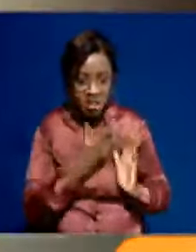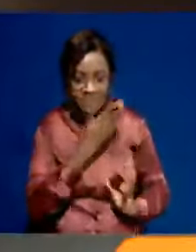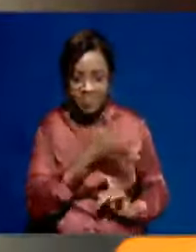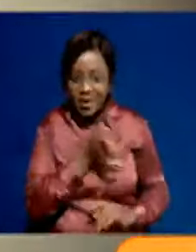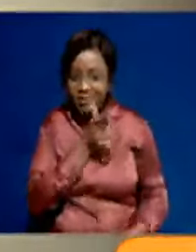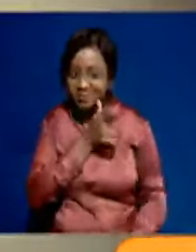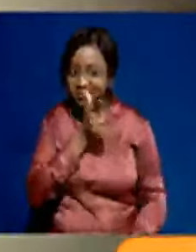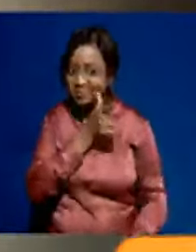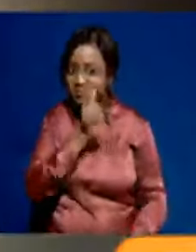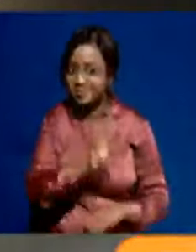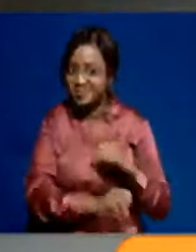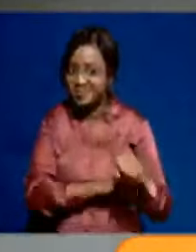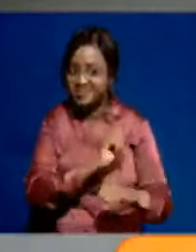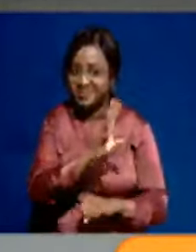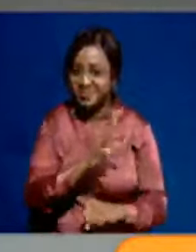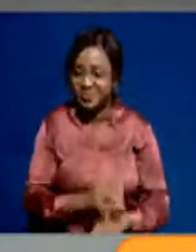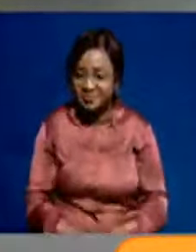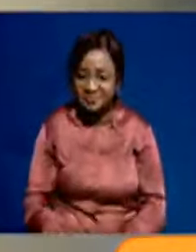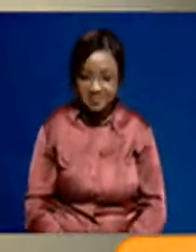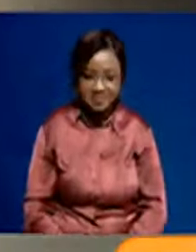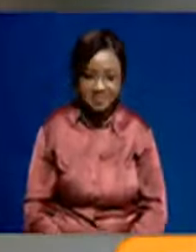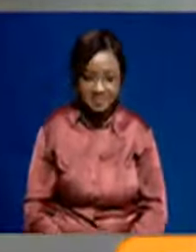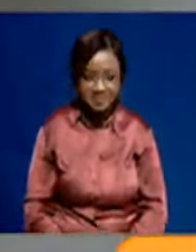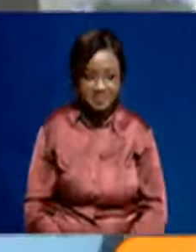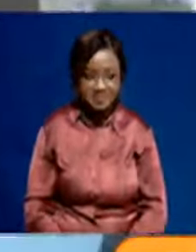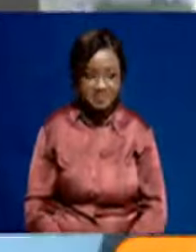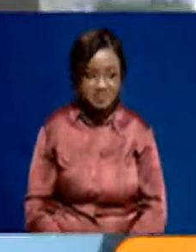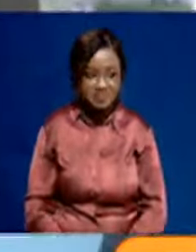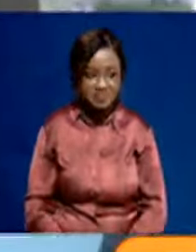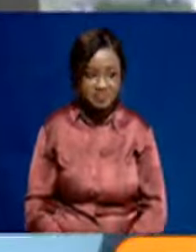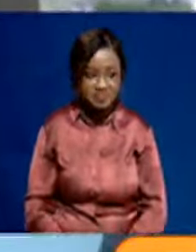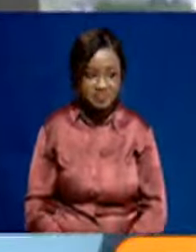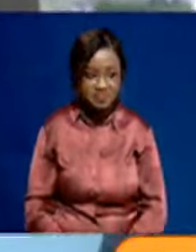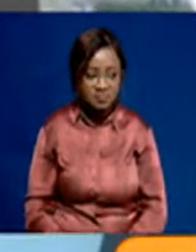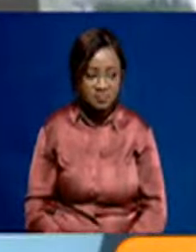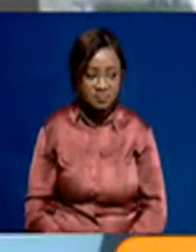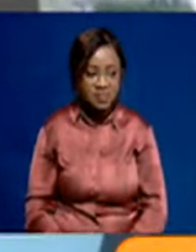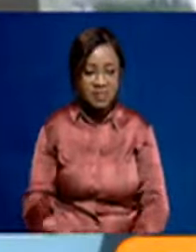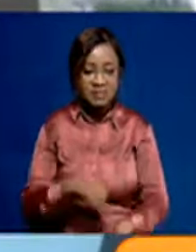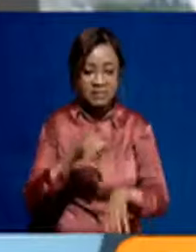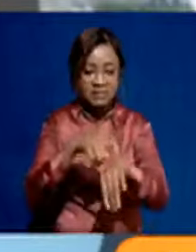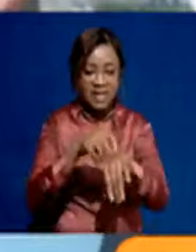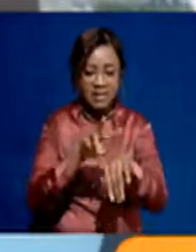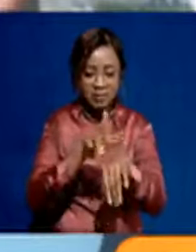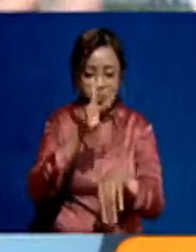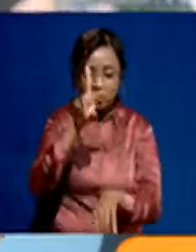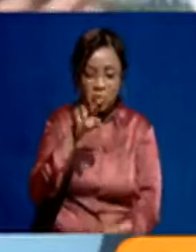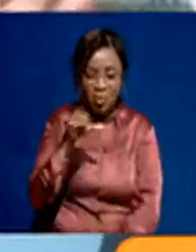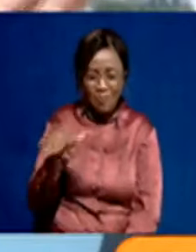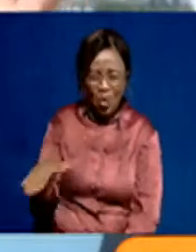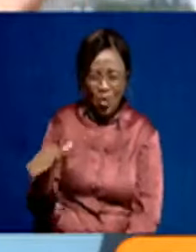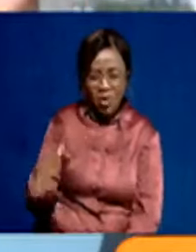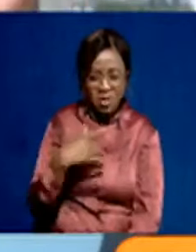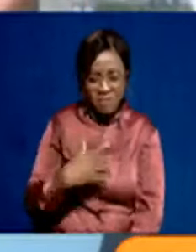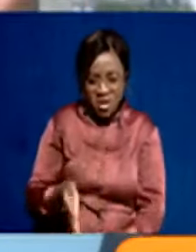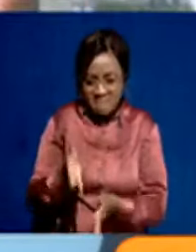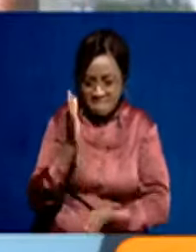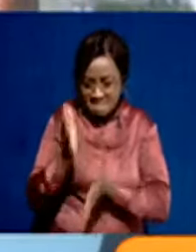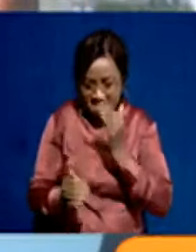workers had recorded the shouting match. Nilitoka hapa saa nane za usiku. Nikaenda